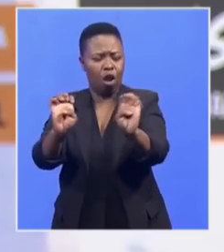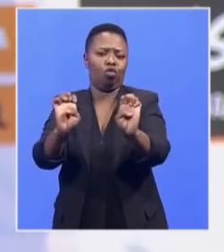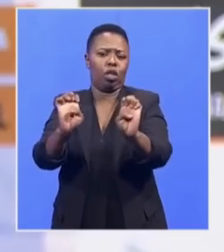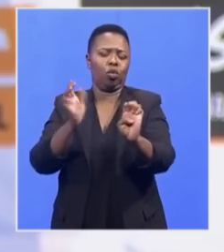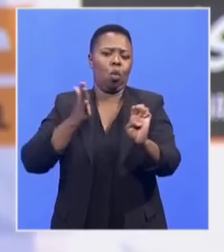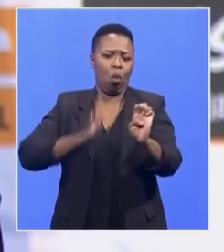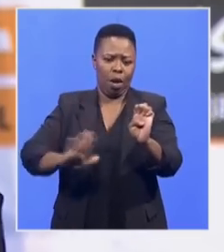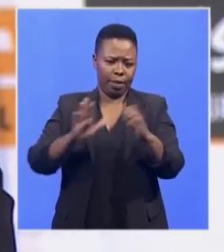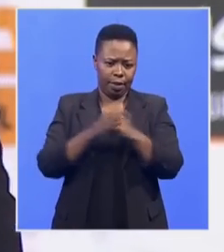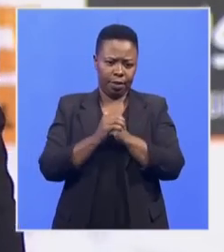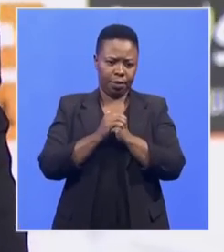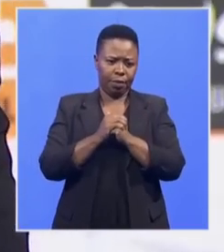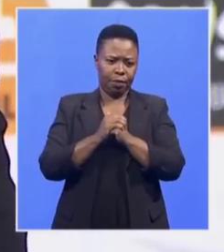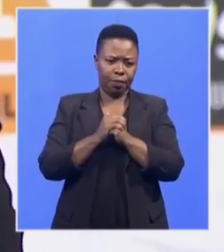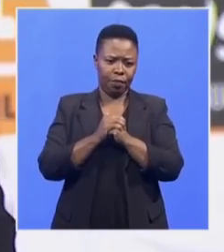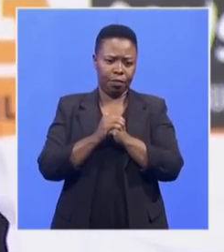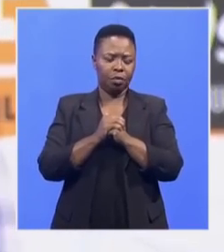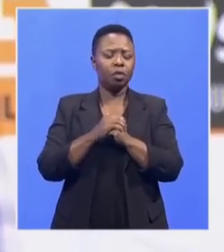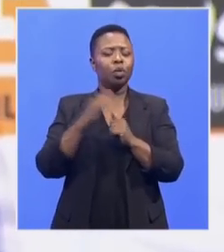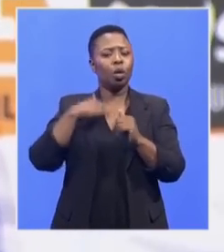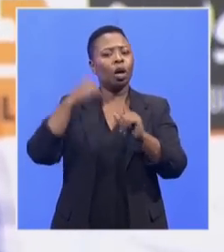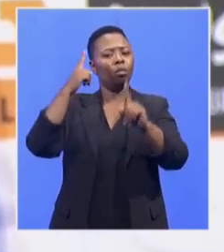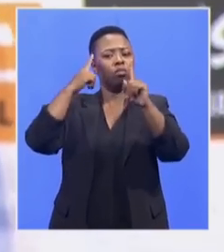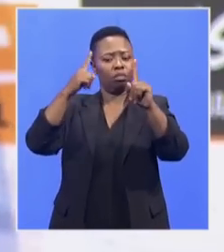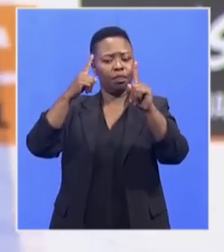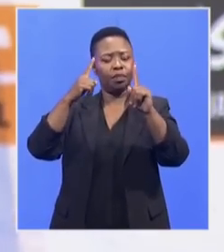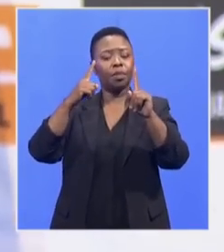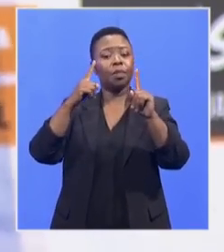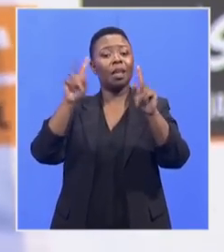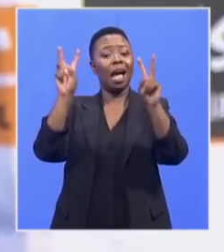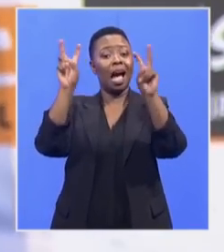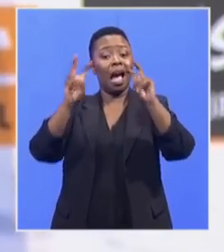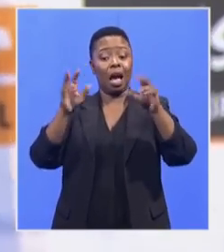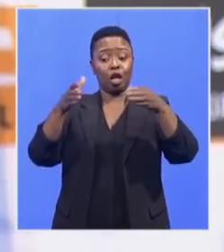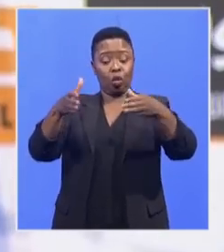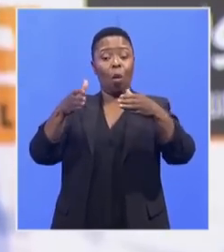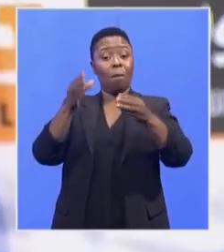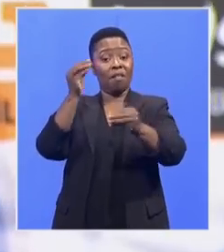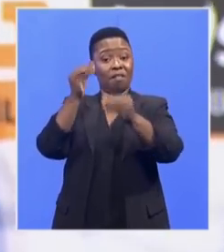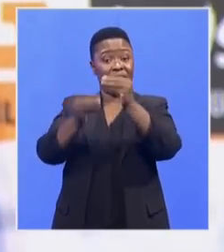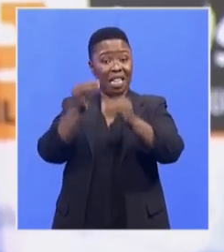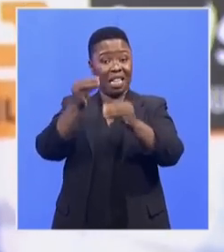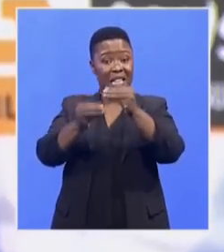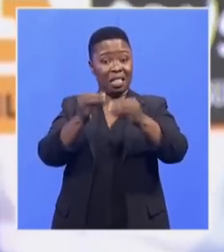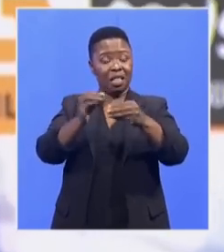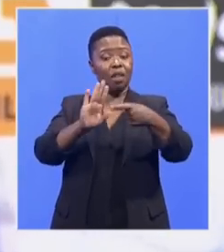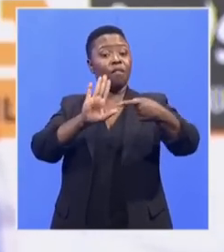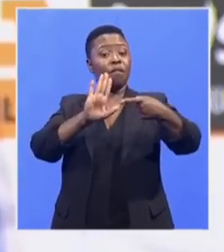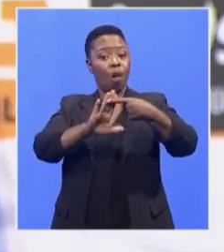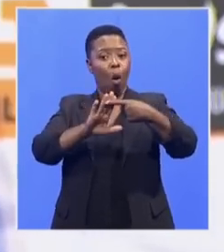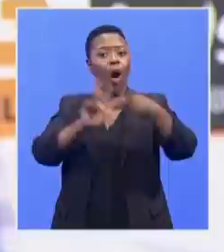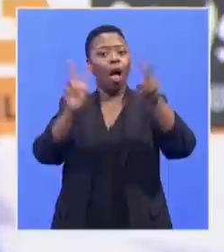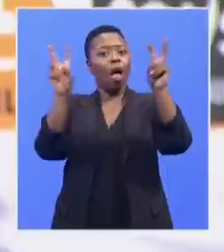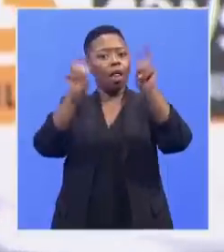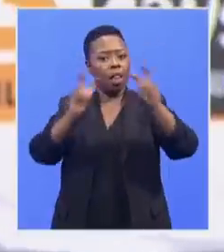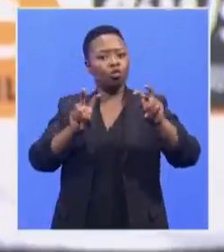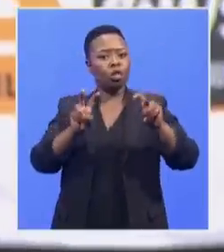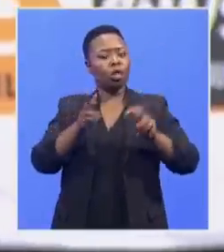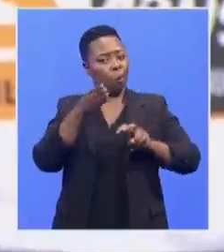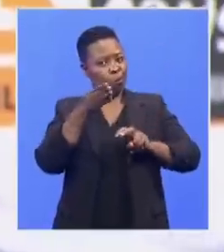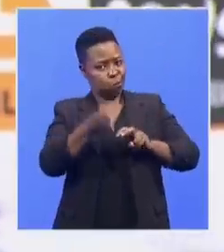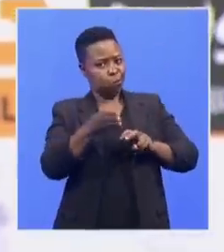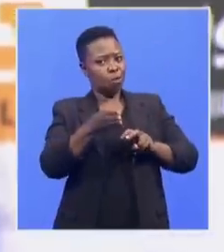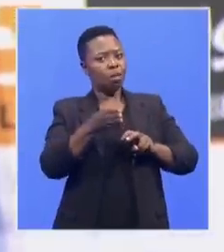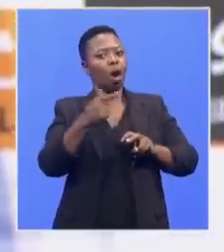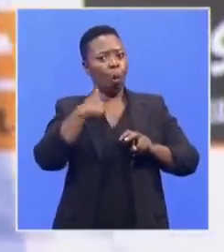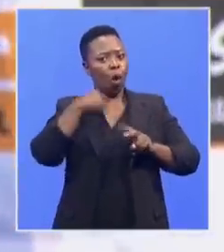Go lokisa Eskom le gore go be le motlakase ke yona ntho e re shebaneng